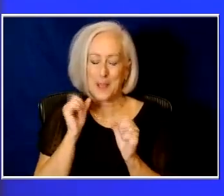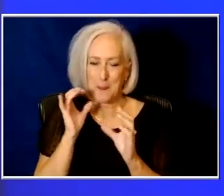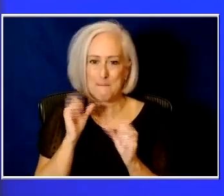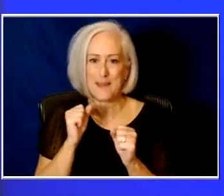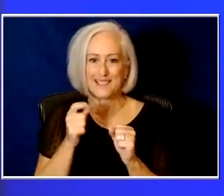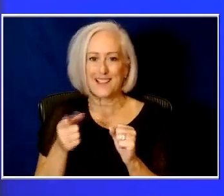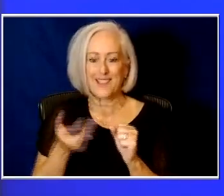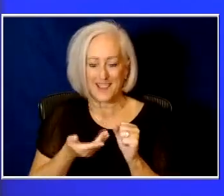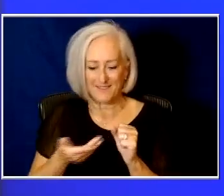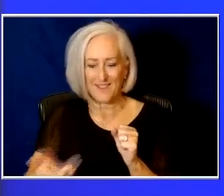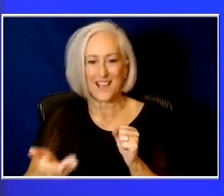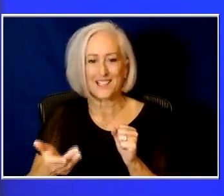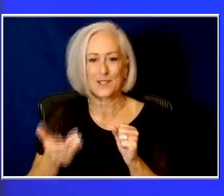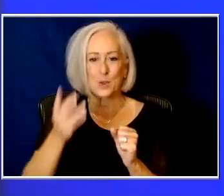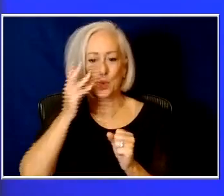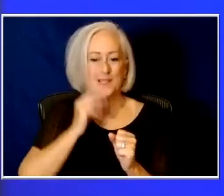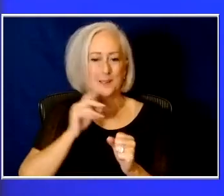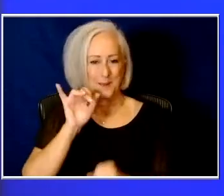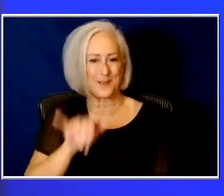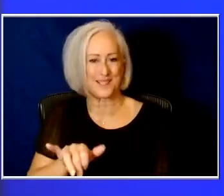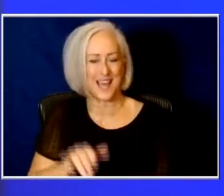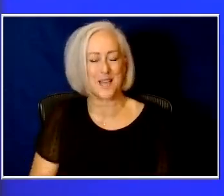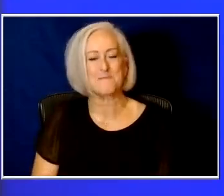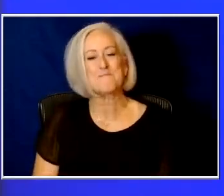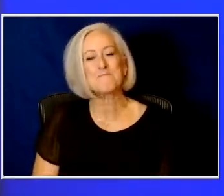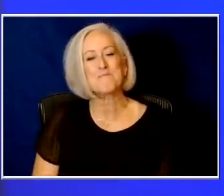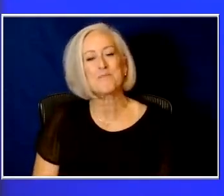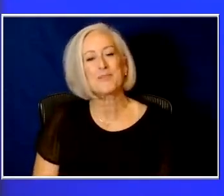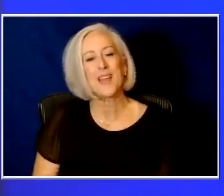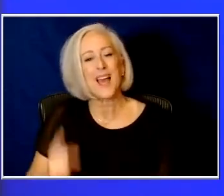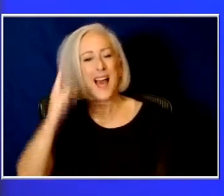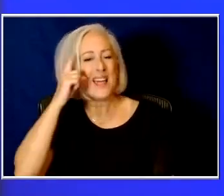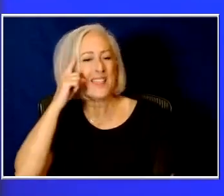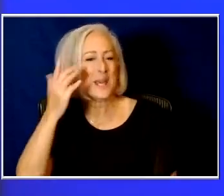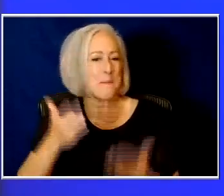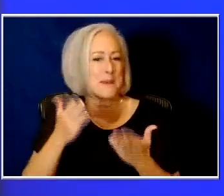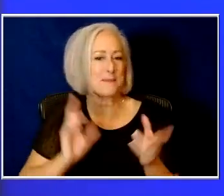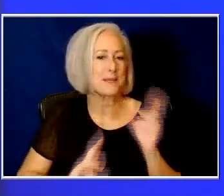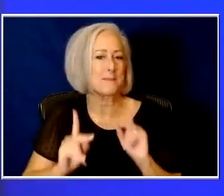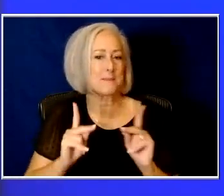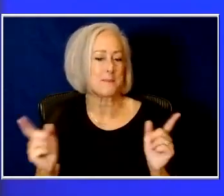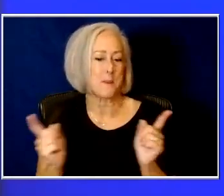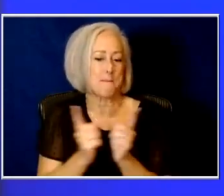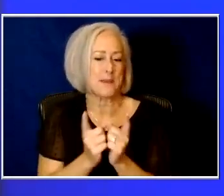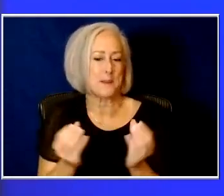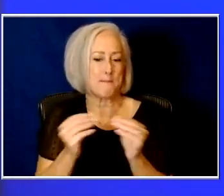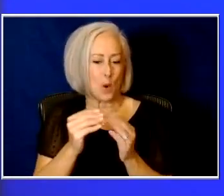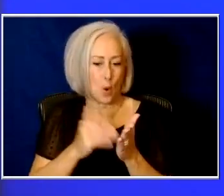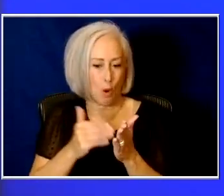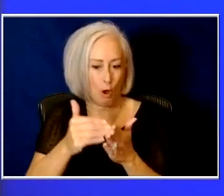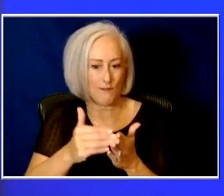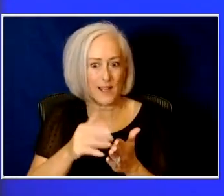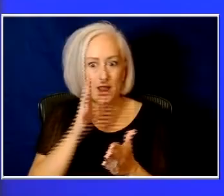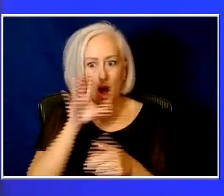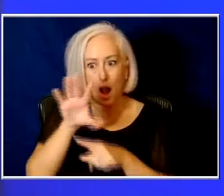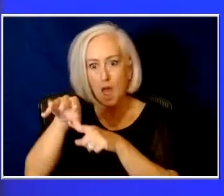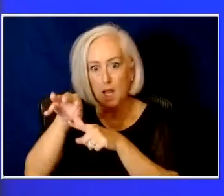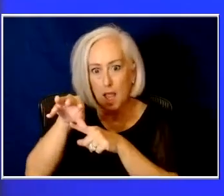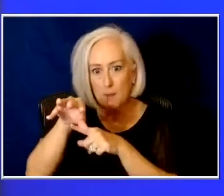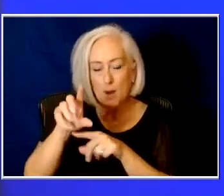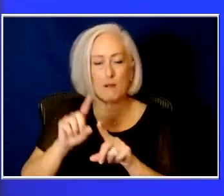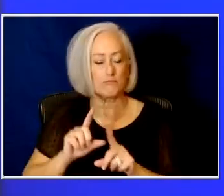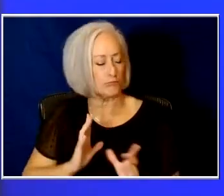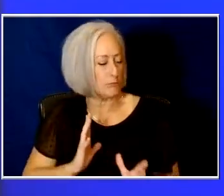to experience that. I do think people probably meet up more off camera than I'm aware of, which is fine. This is a personal